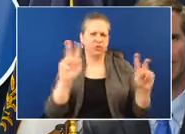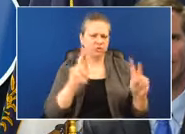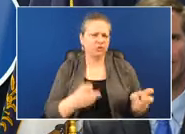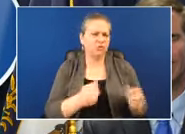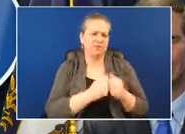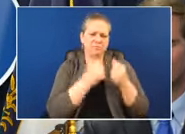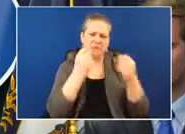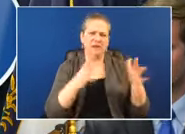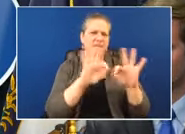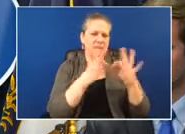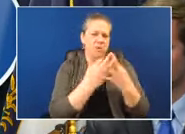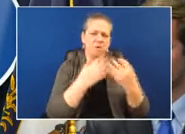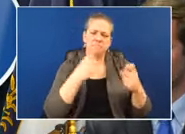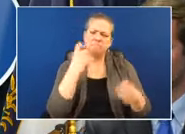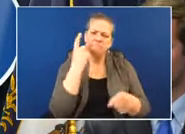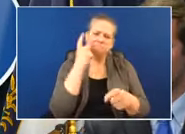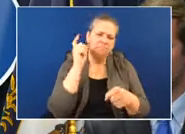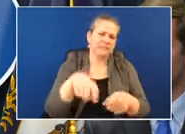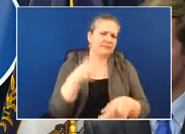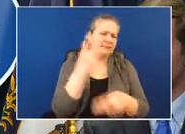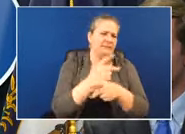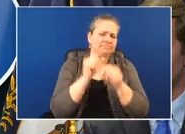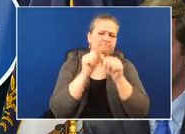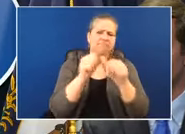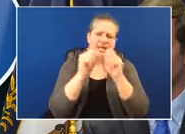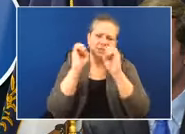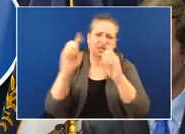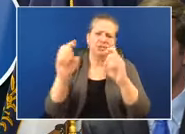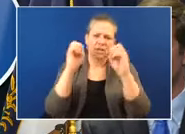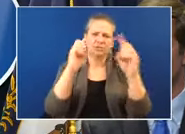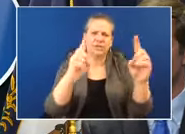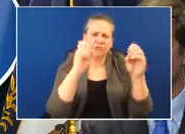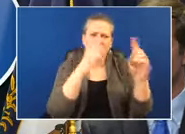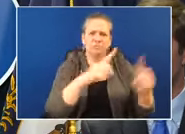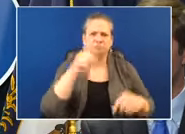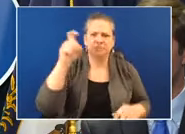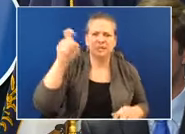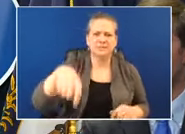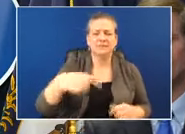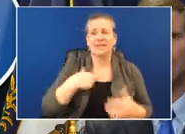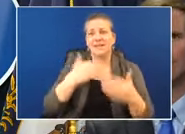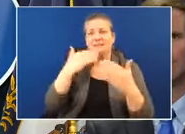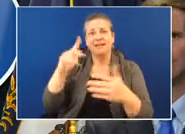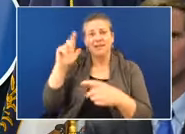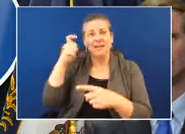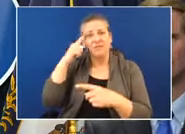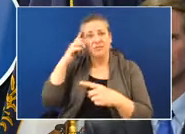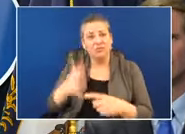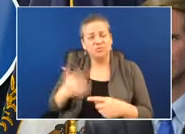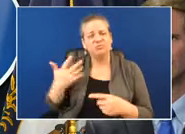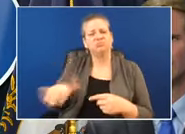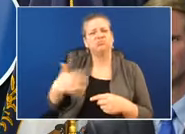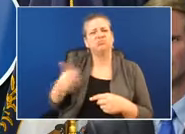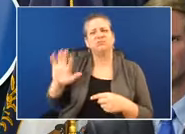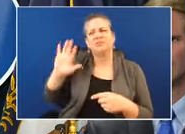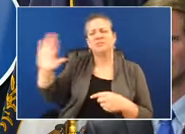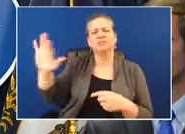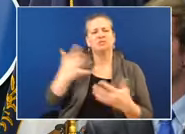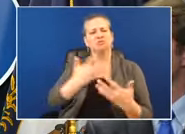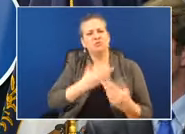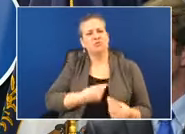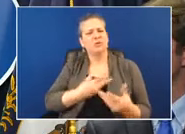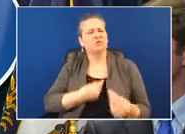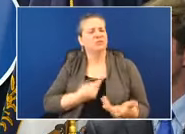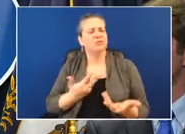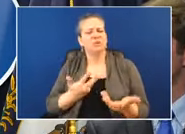moving forward to educate everybody on what it is. And I want to thank the governor for his generosity in opening